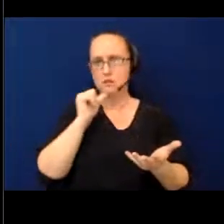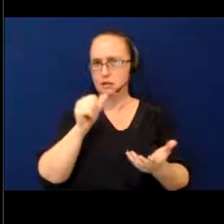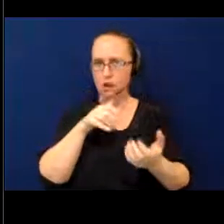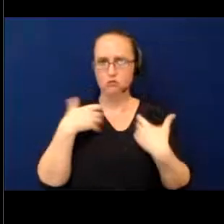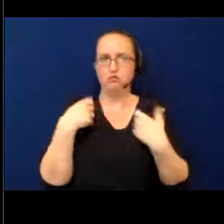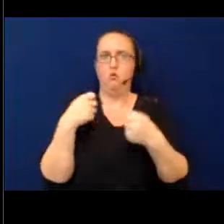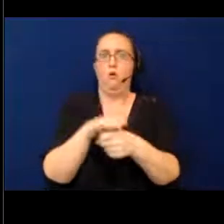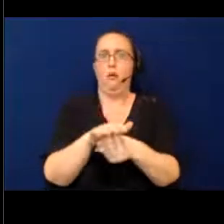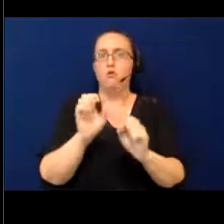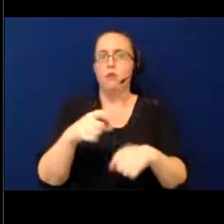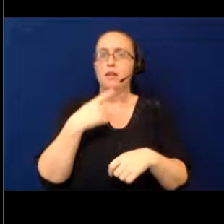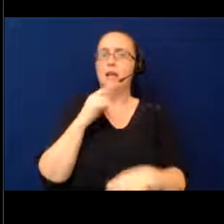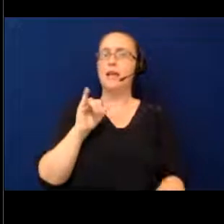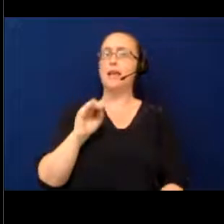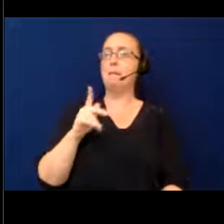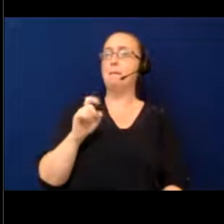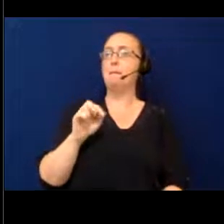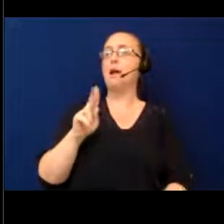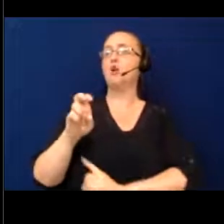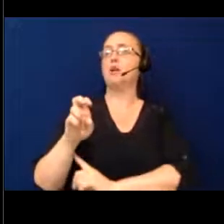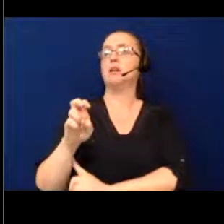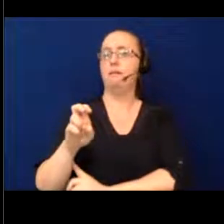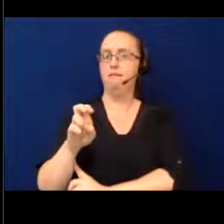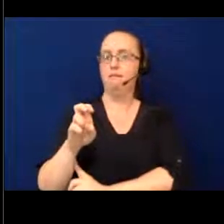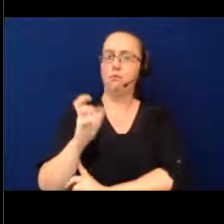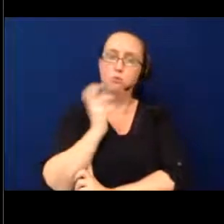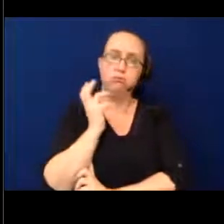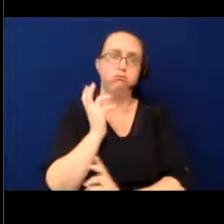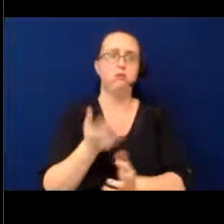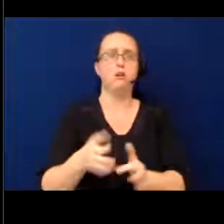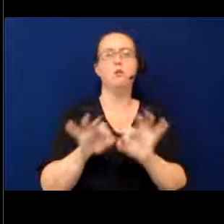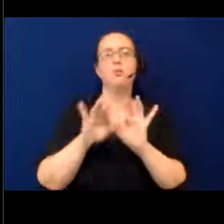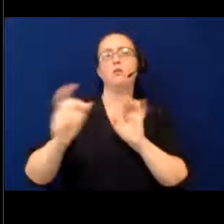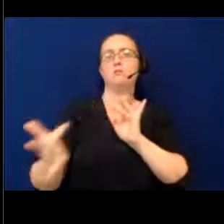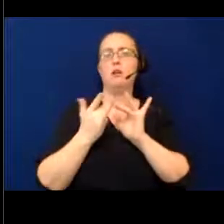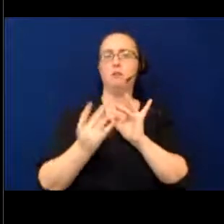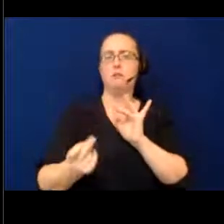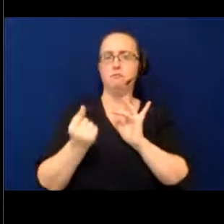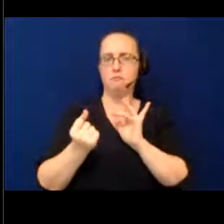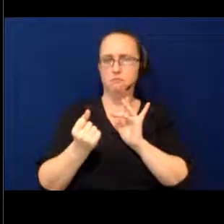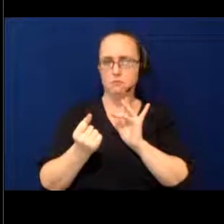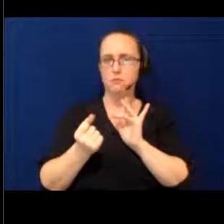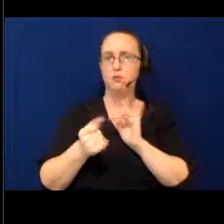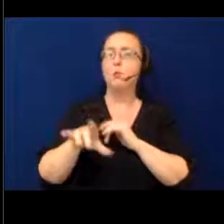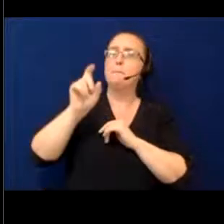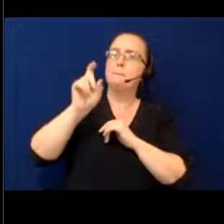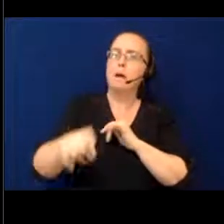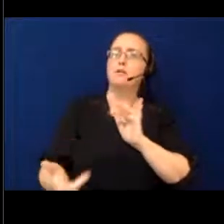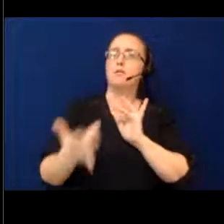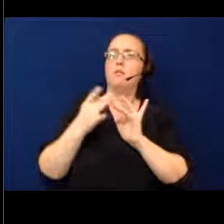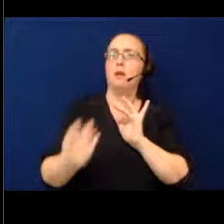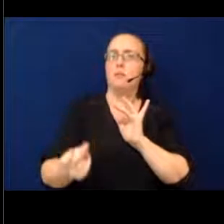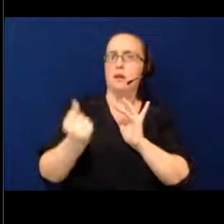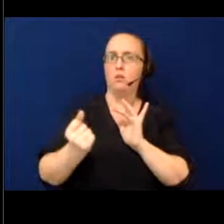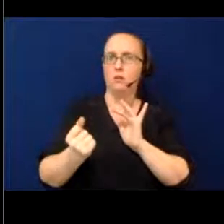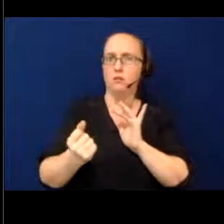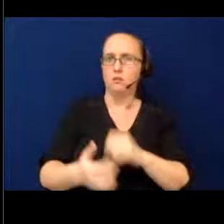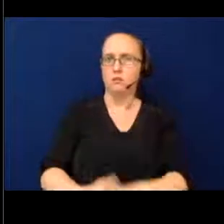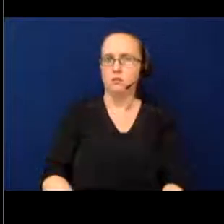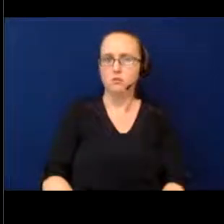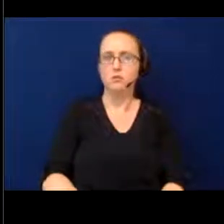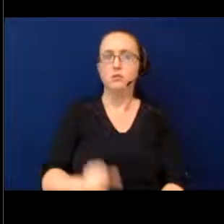say, it's imperative you contact me at once. Or, you must contact me at once.